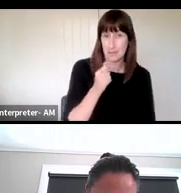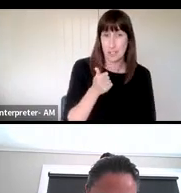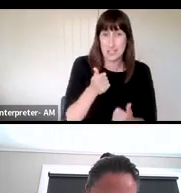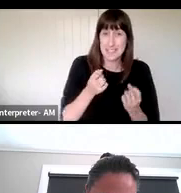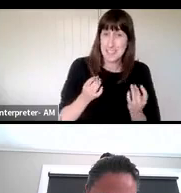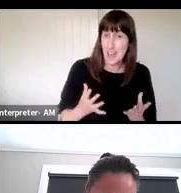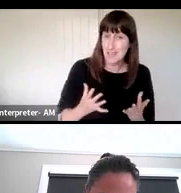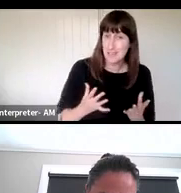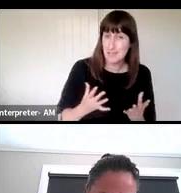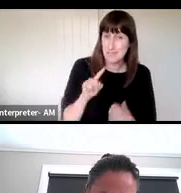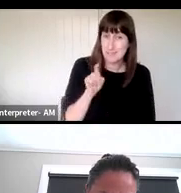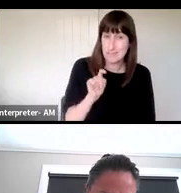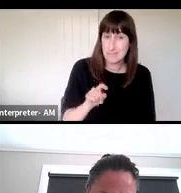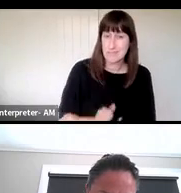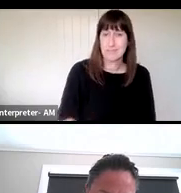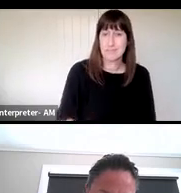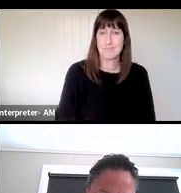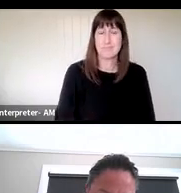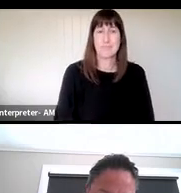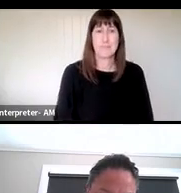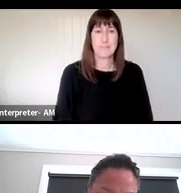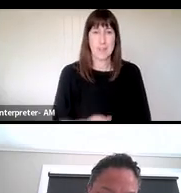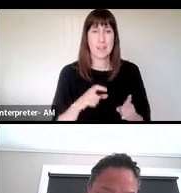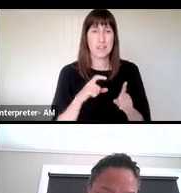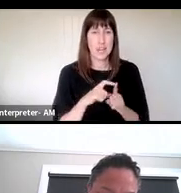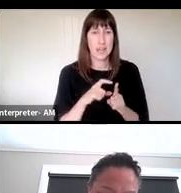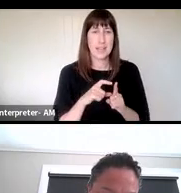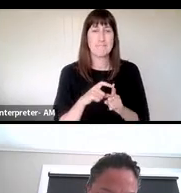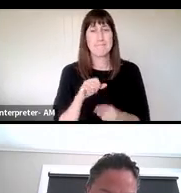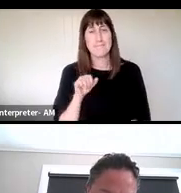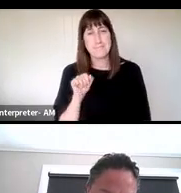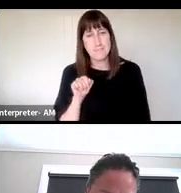Yeah, so there was a